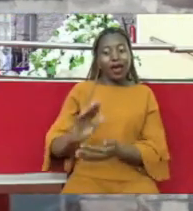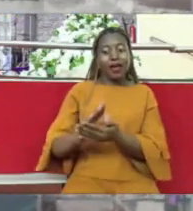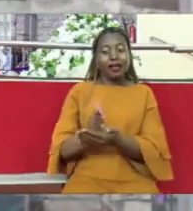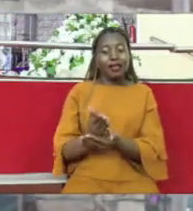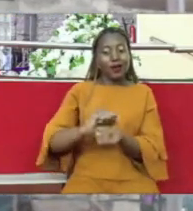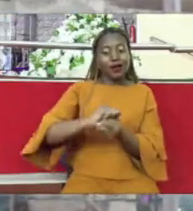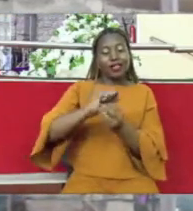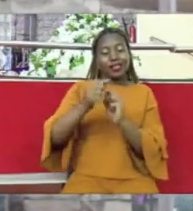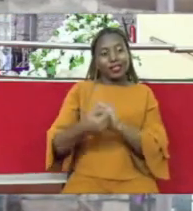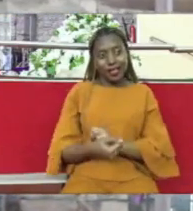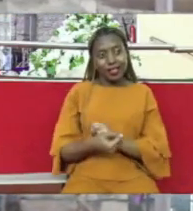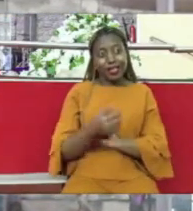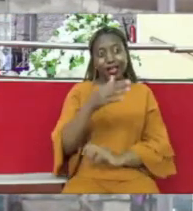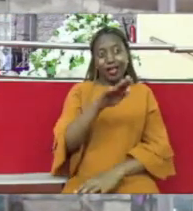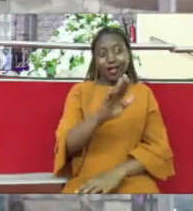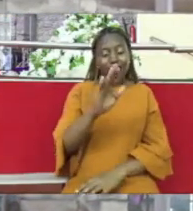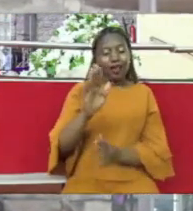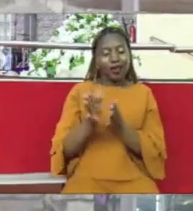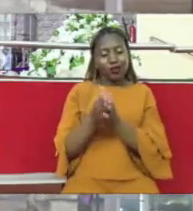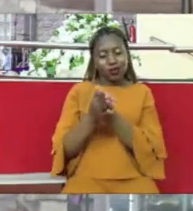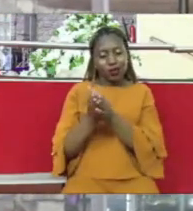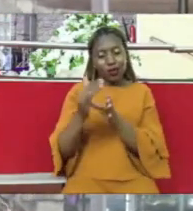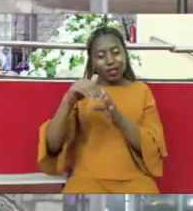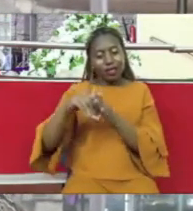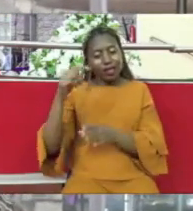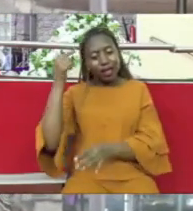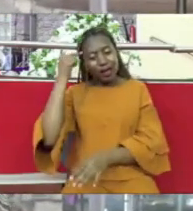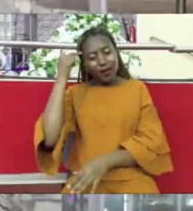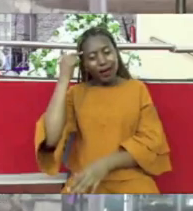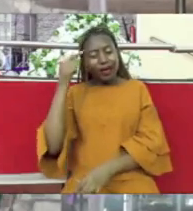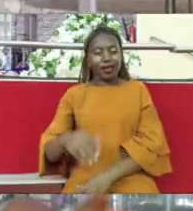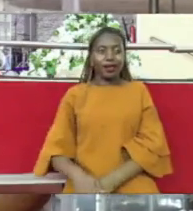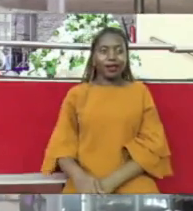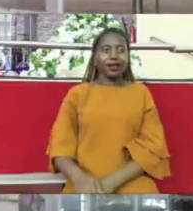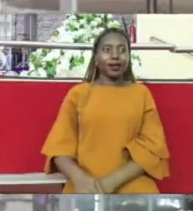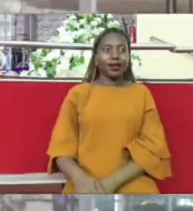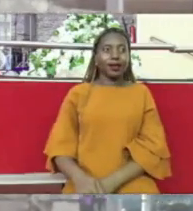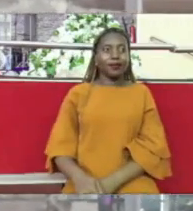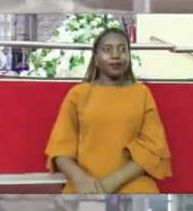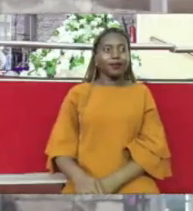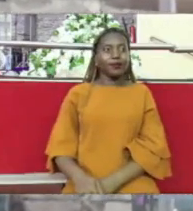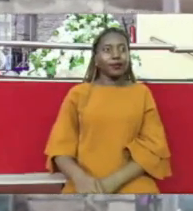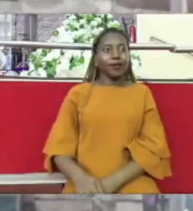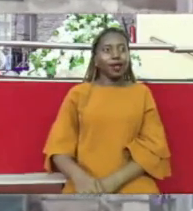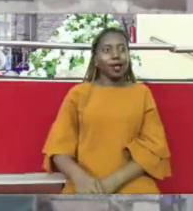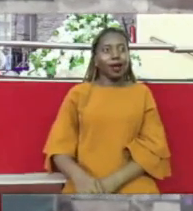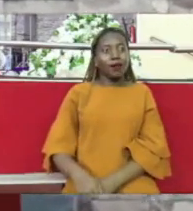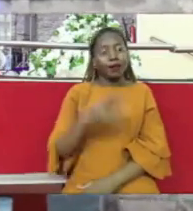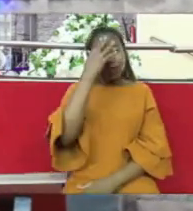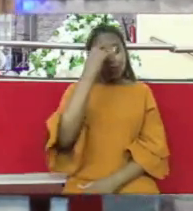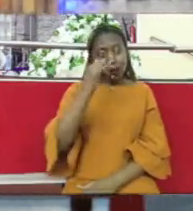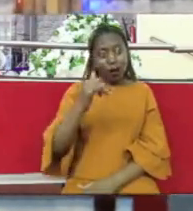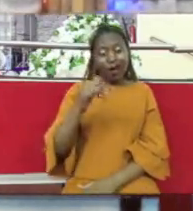their minds. Kama tulivyo hapa tayari wengine wanajaribu kubadilisha simulizi katika mawazo yao. Because she shifts the narrative and begins